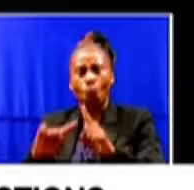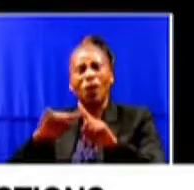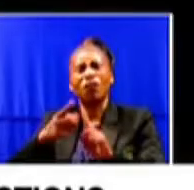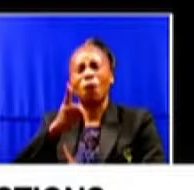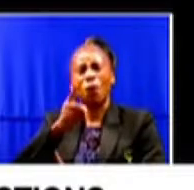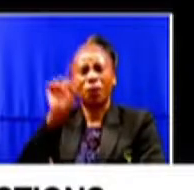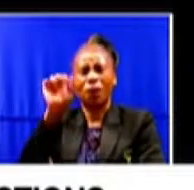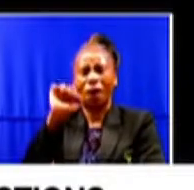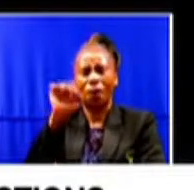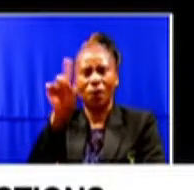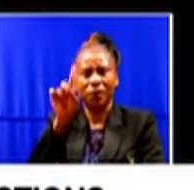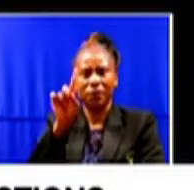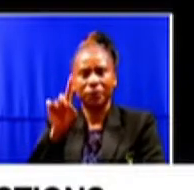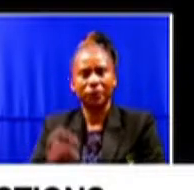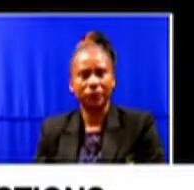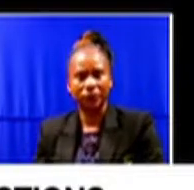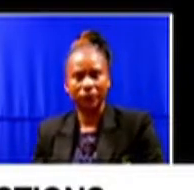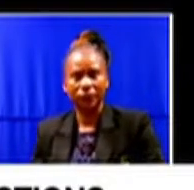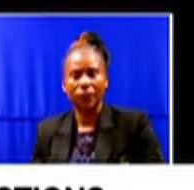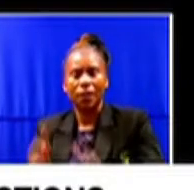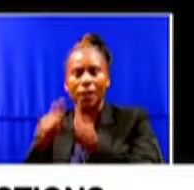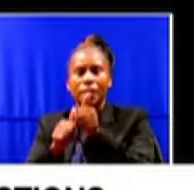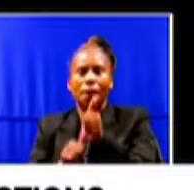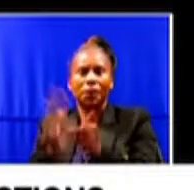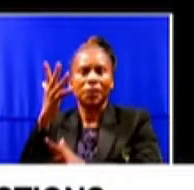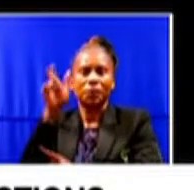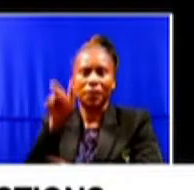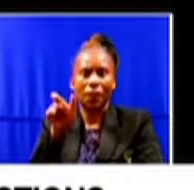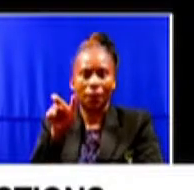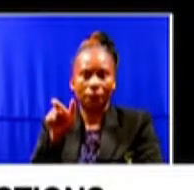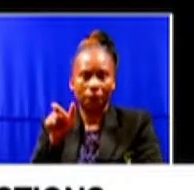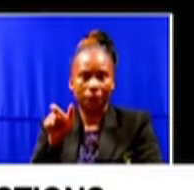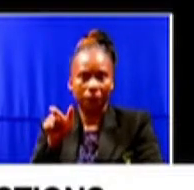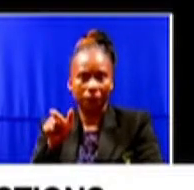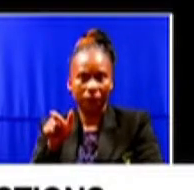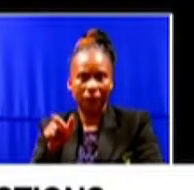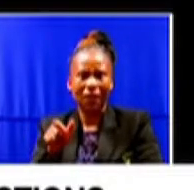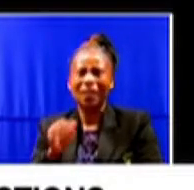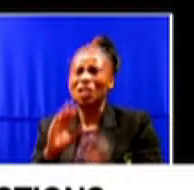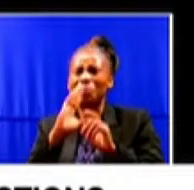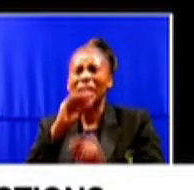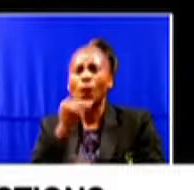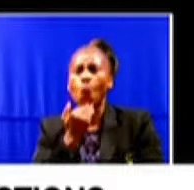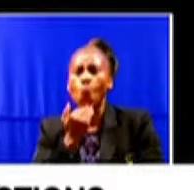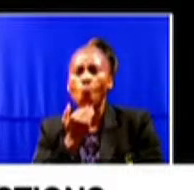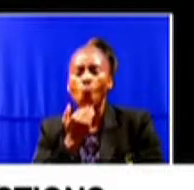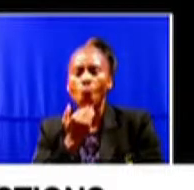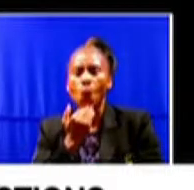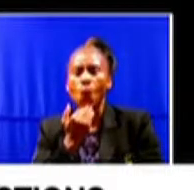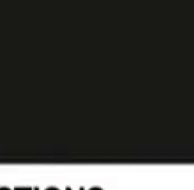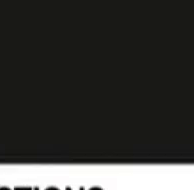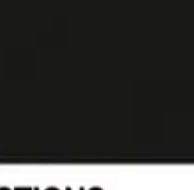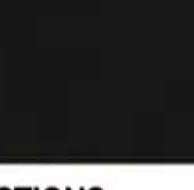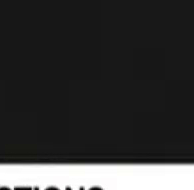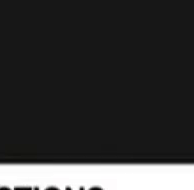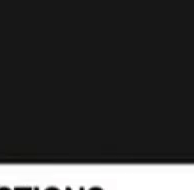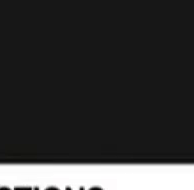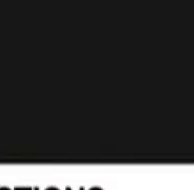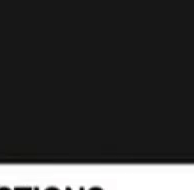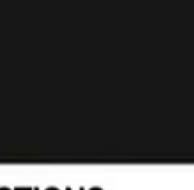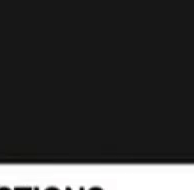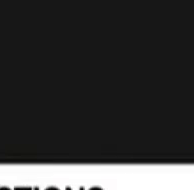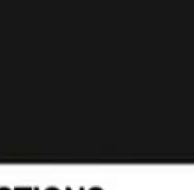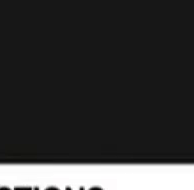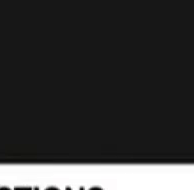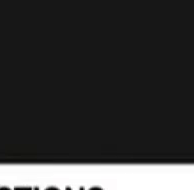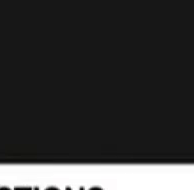Sorry? Deputy Speaker. Point of order. Who's point of order, Deputy Speaker? Yeah, I want to know who's